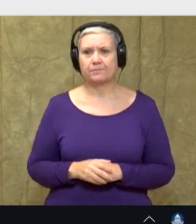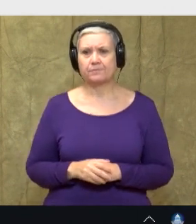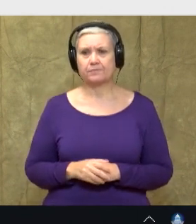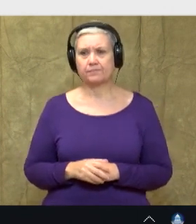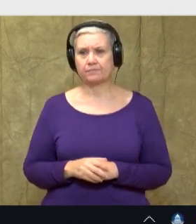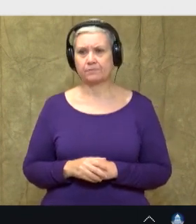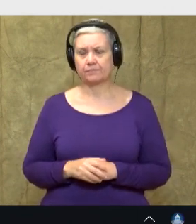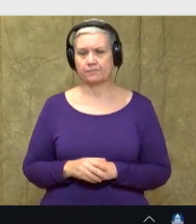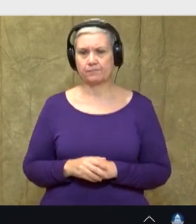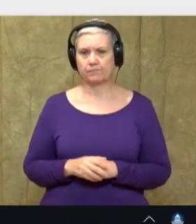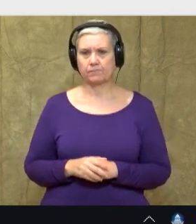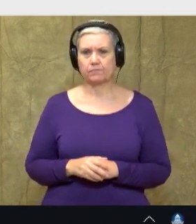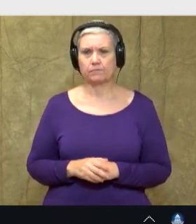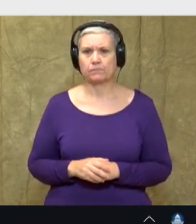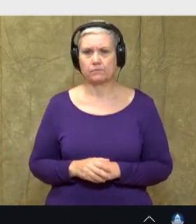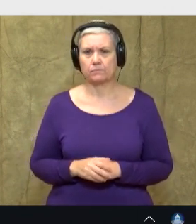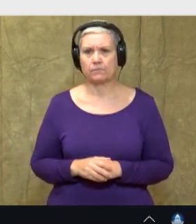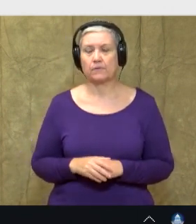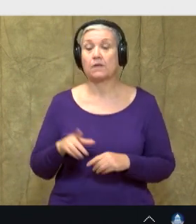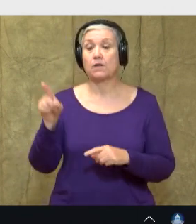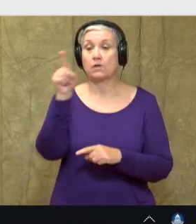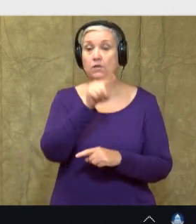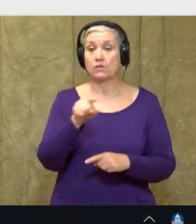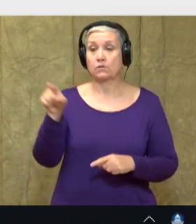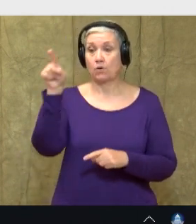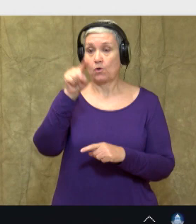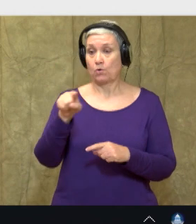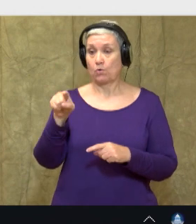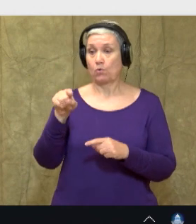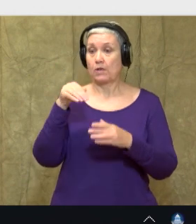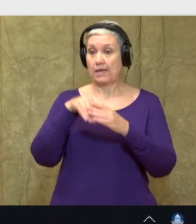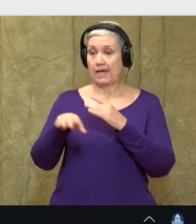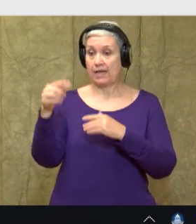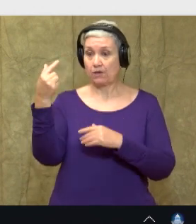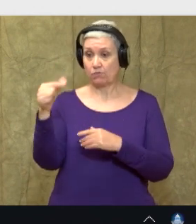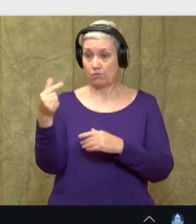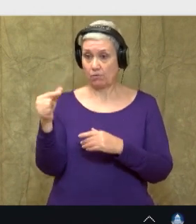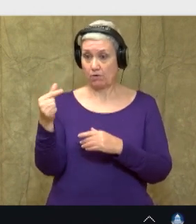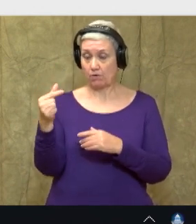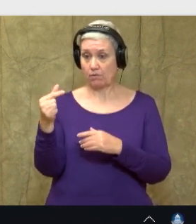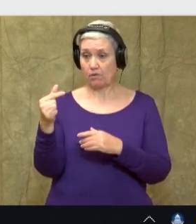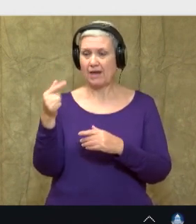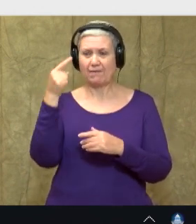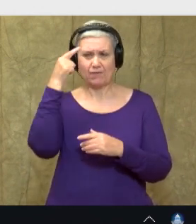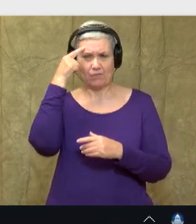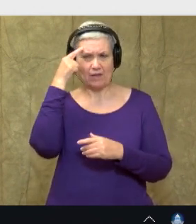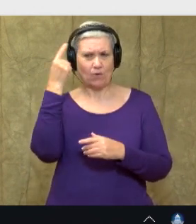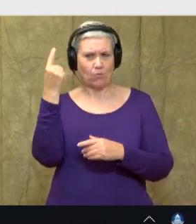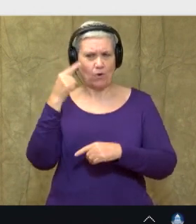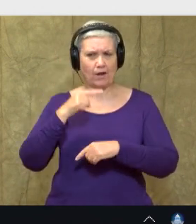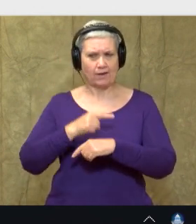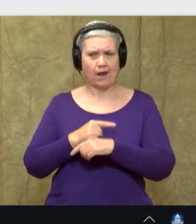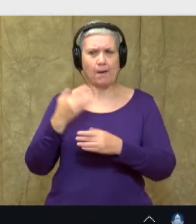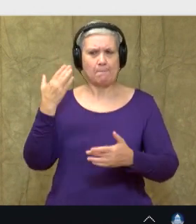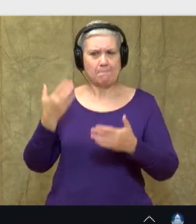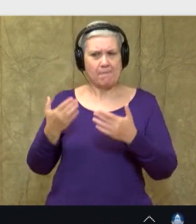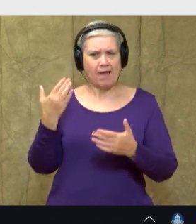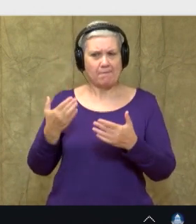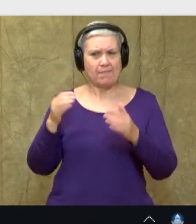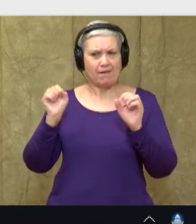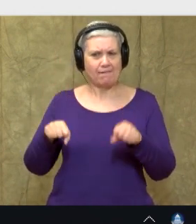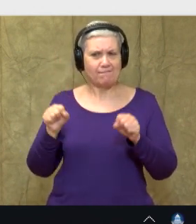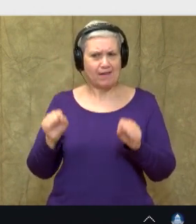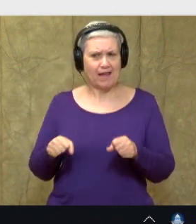Now, circle the items in green if you think that they may one day be available with an internet